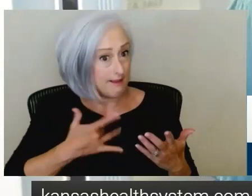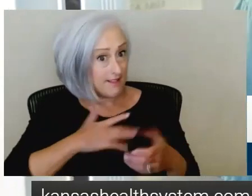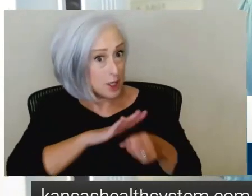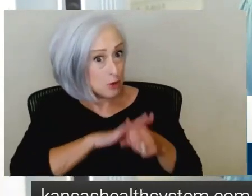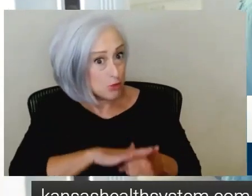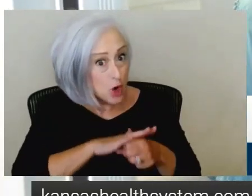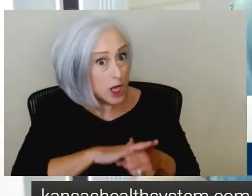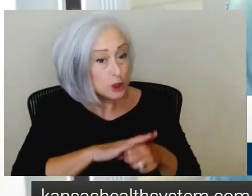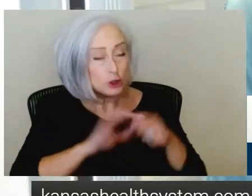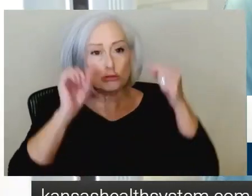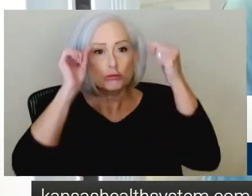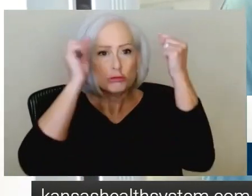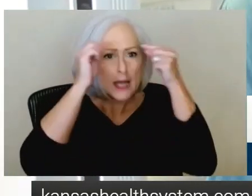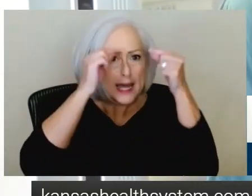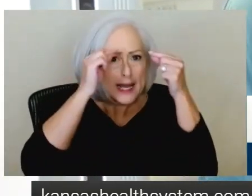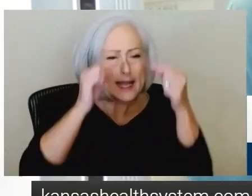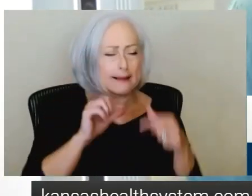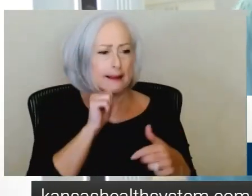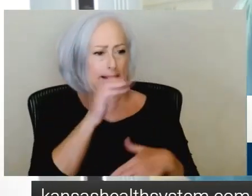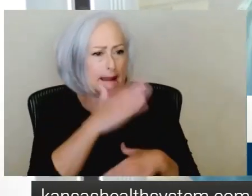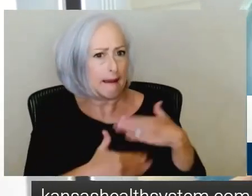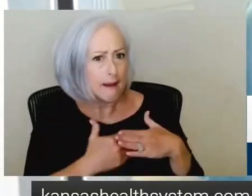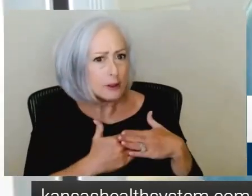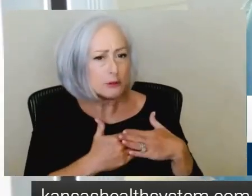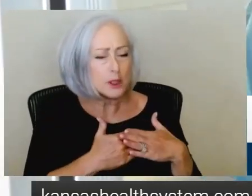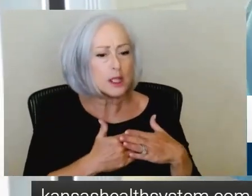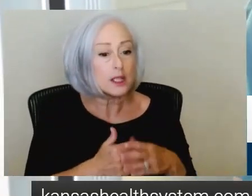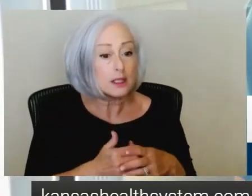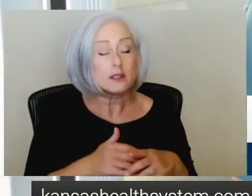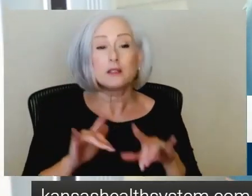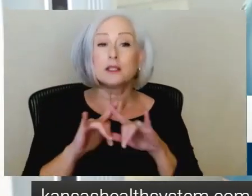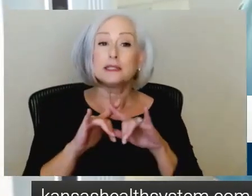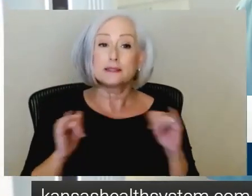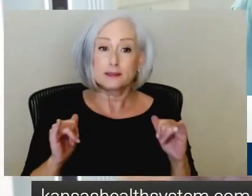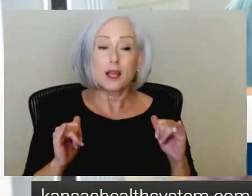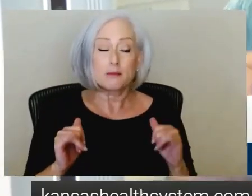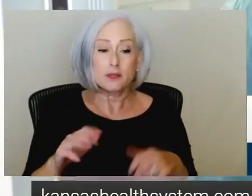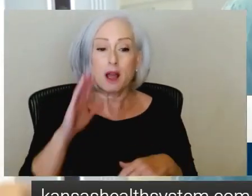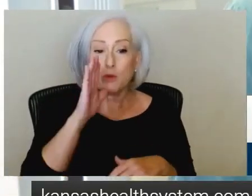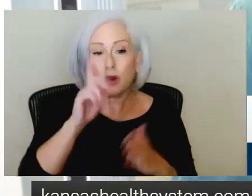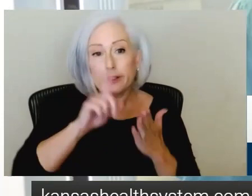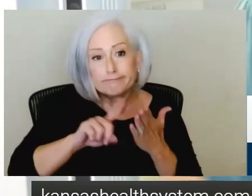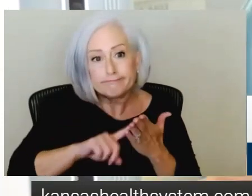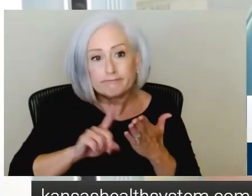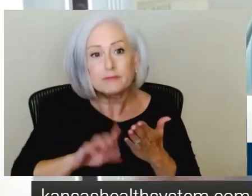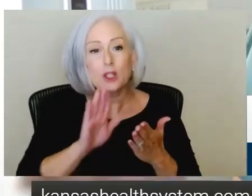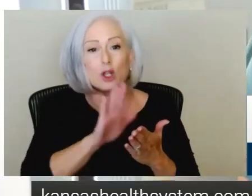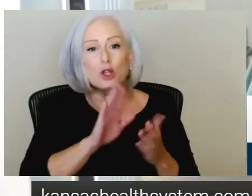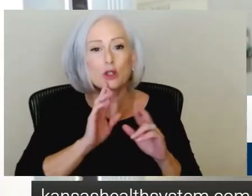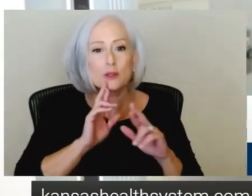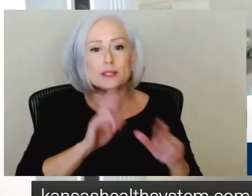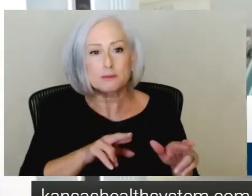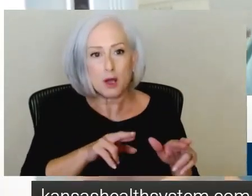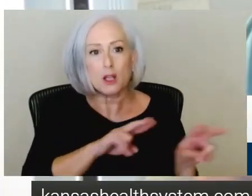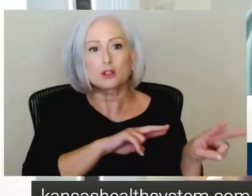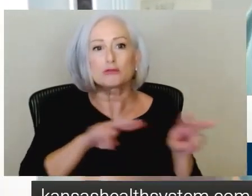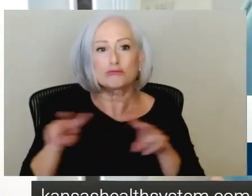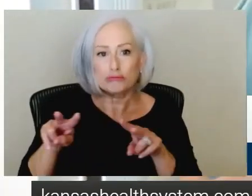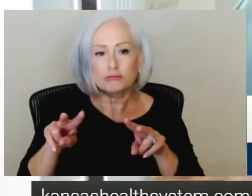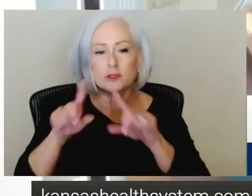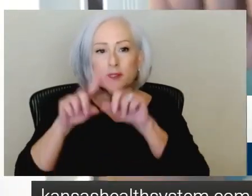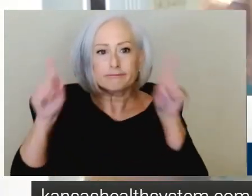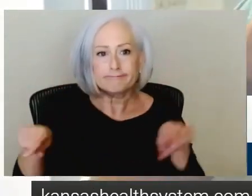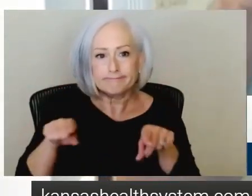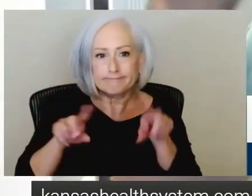or uncomfortable feeling. And then at the same time, they'll be checking the response on tremor. So she'll be doing